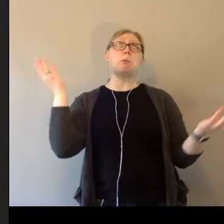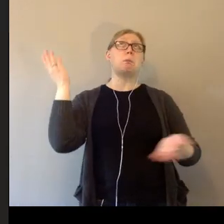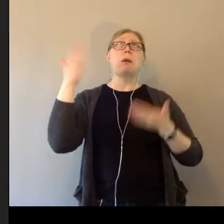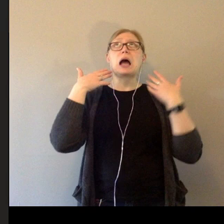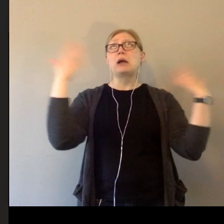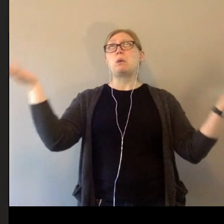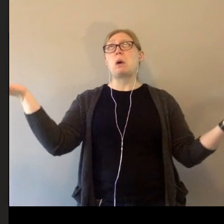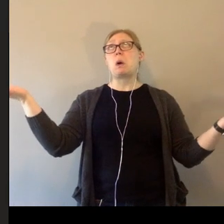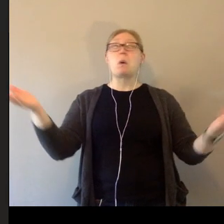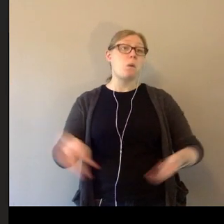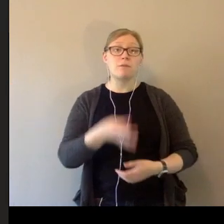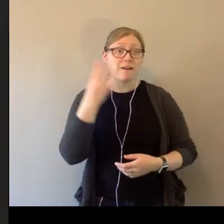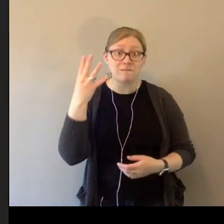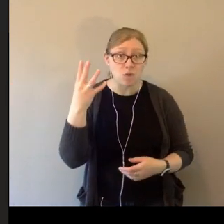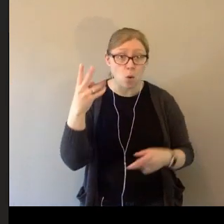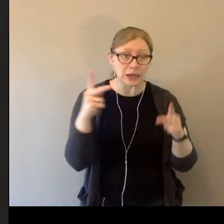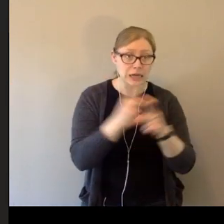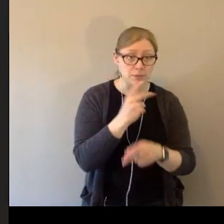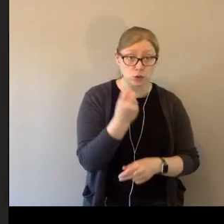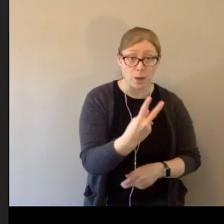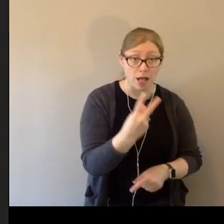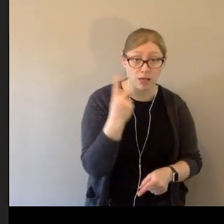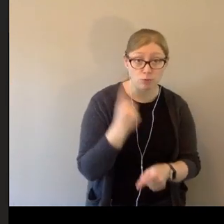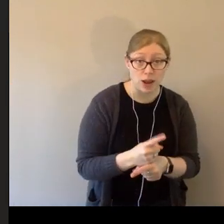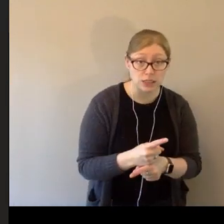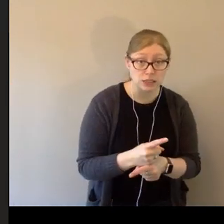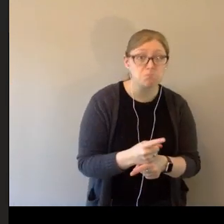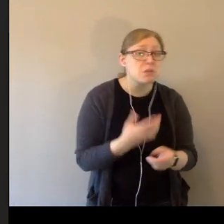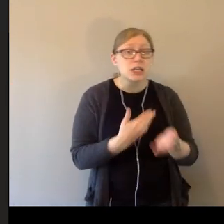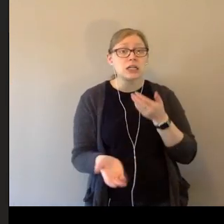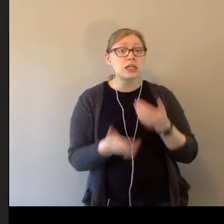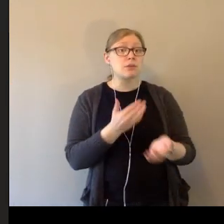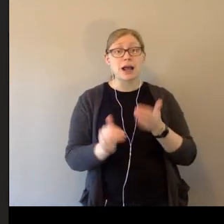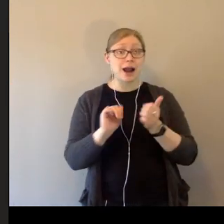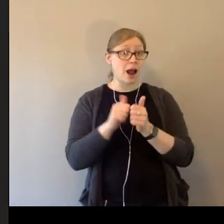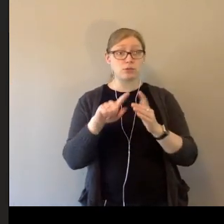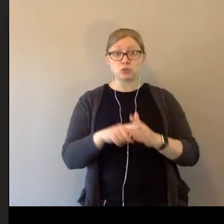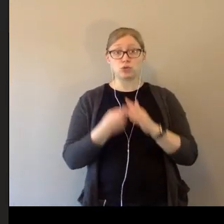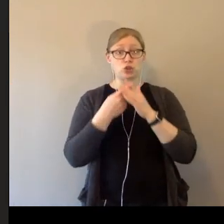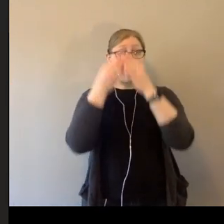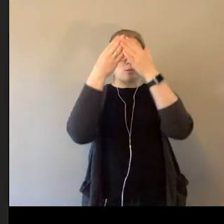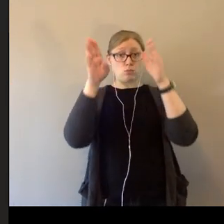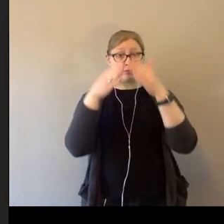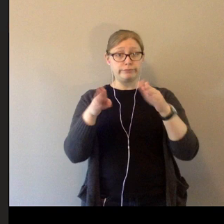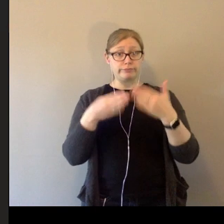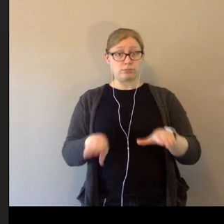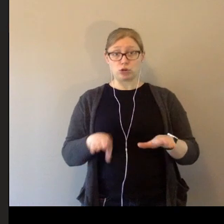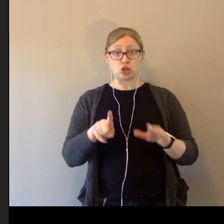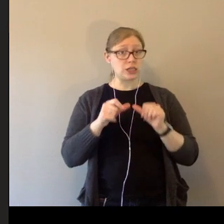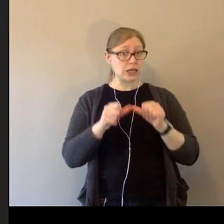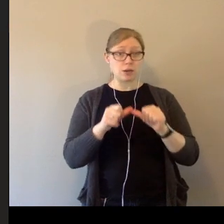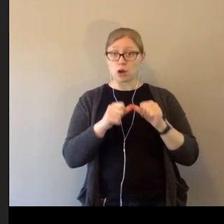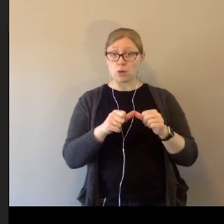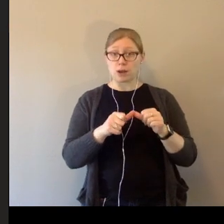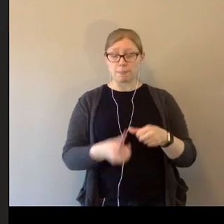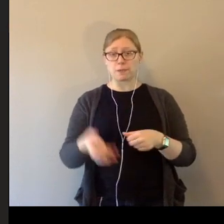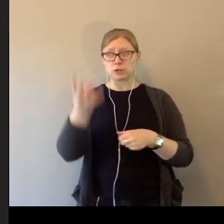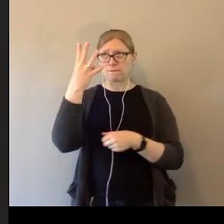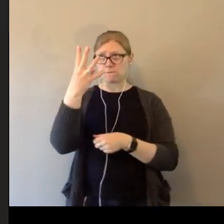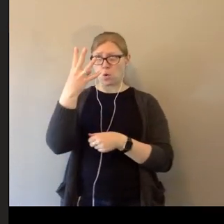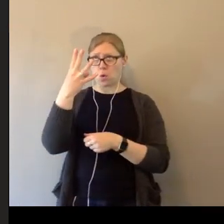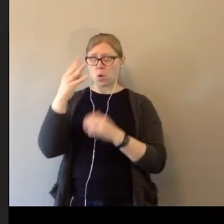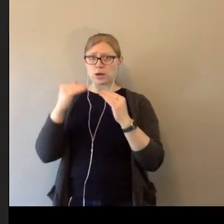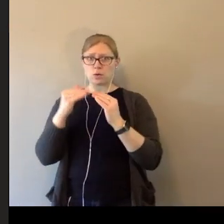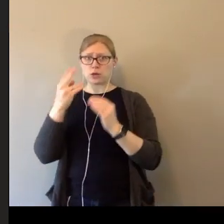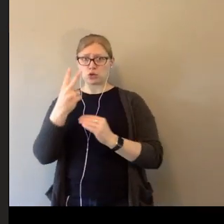4 times 12. And it doesn't matter how you start breaking it apart. Just continue. 4 is 2 times 2.